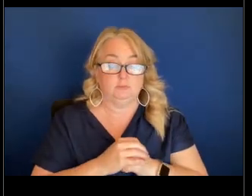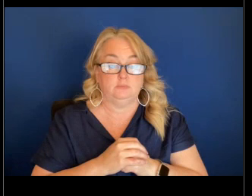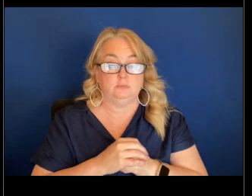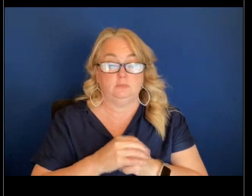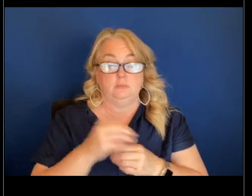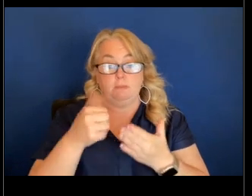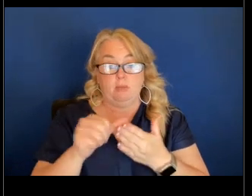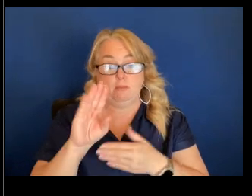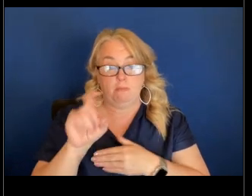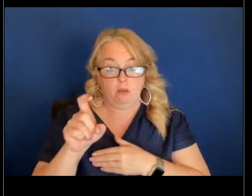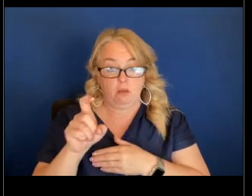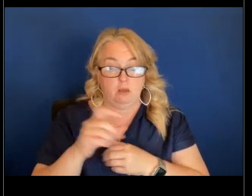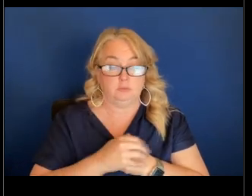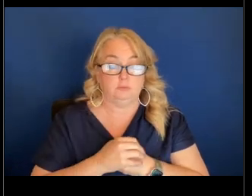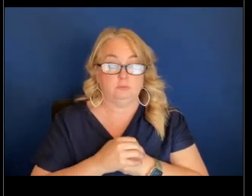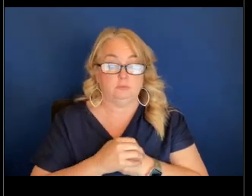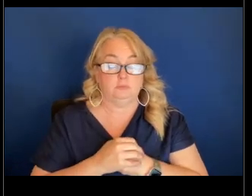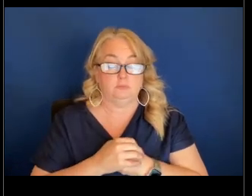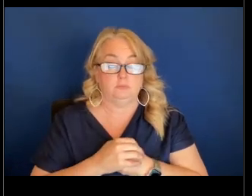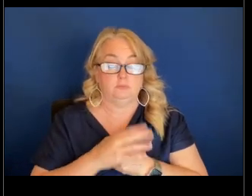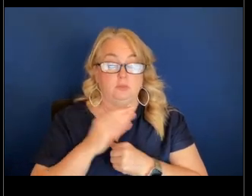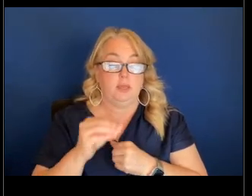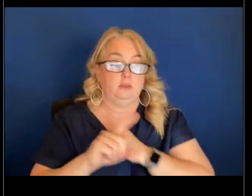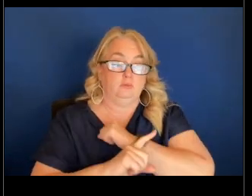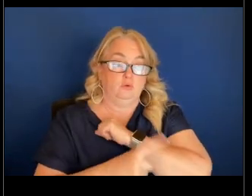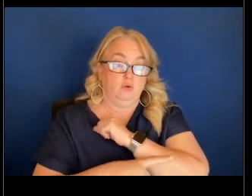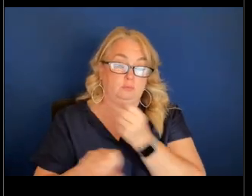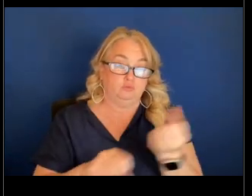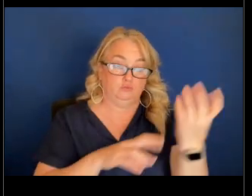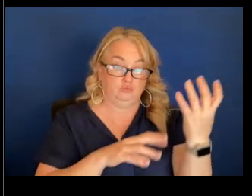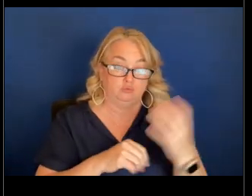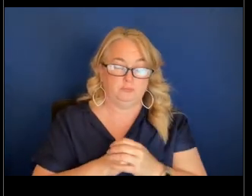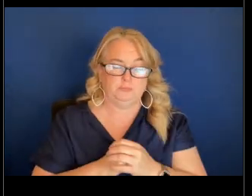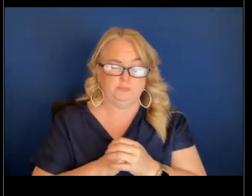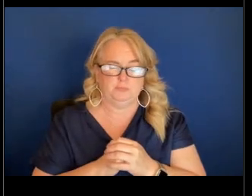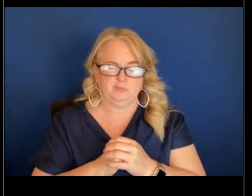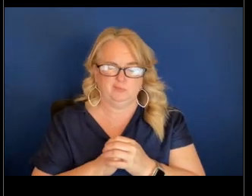mailbox areas, and trash disposal areas.